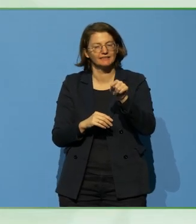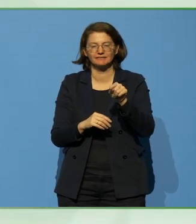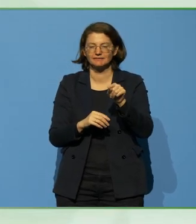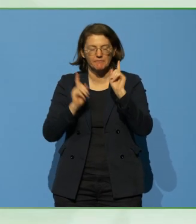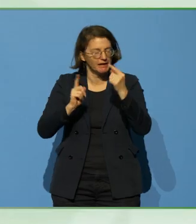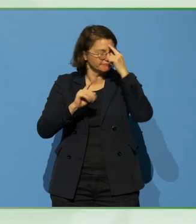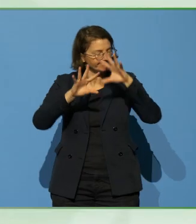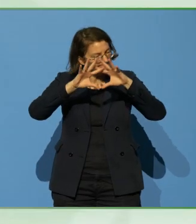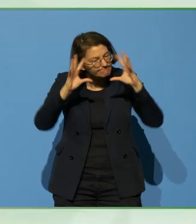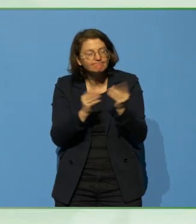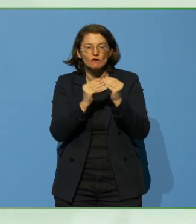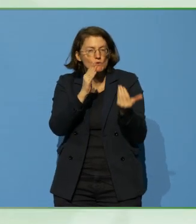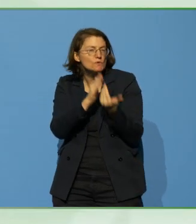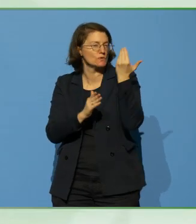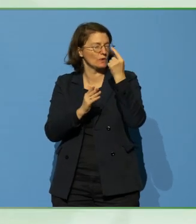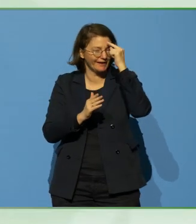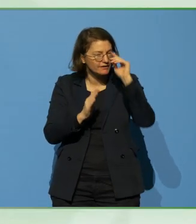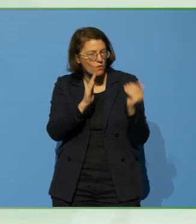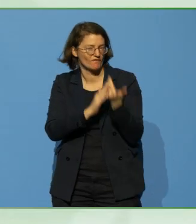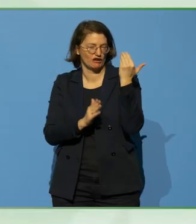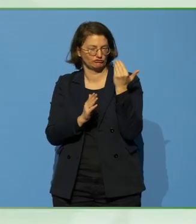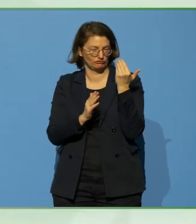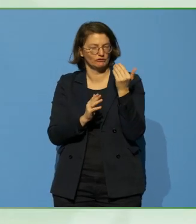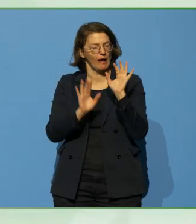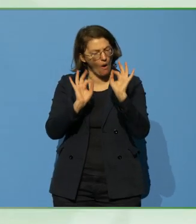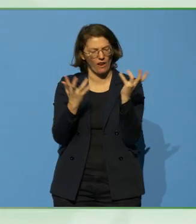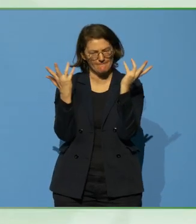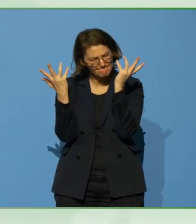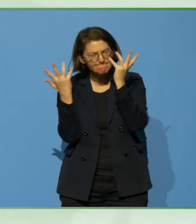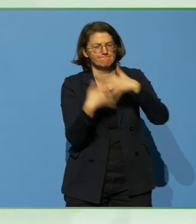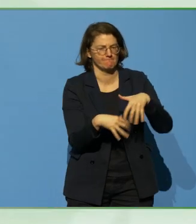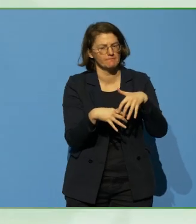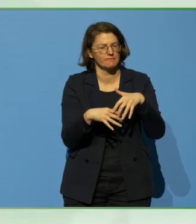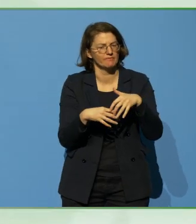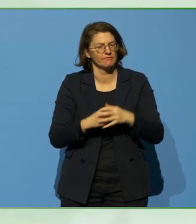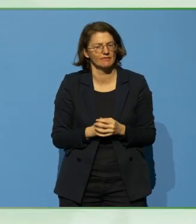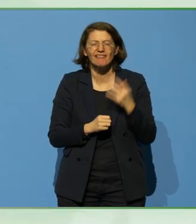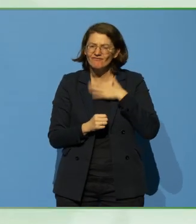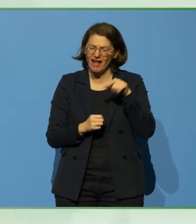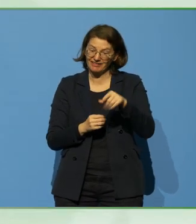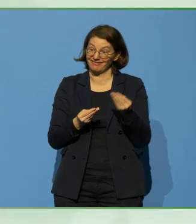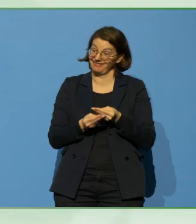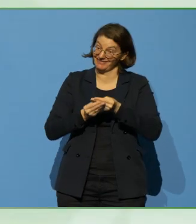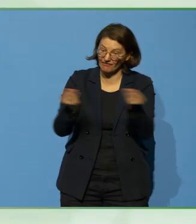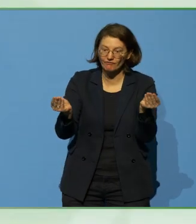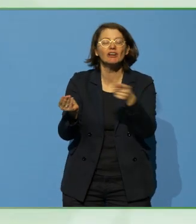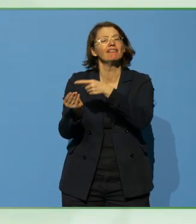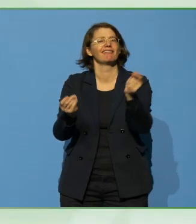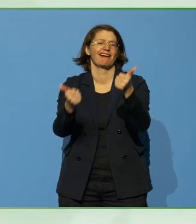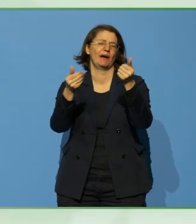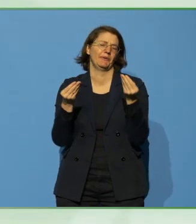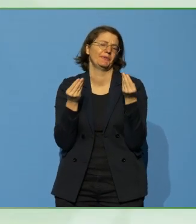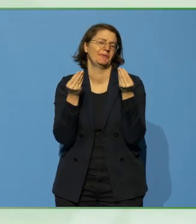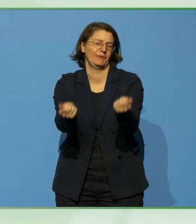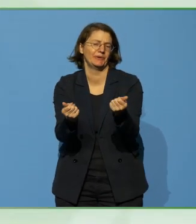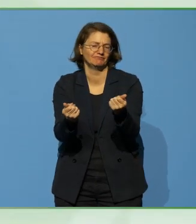we want this to be similar, as I said, in the greasy kebab place and also in a fancy